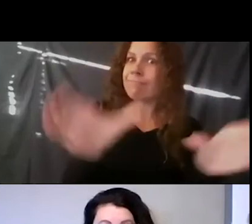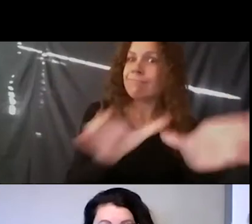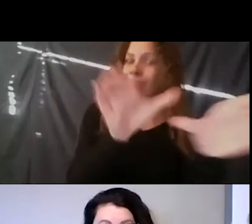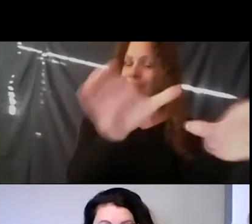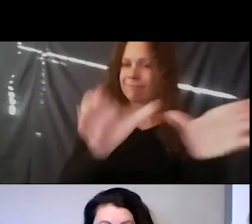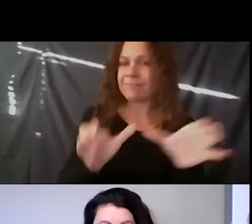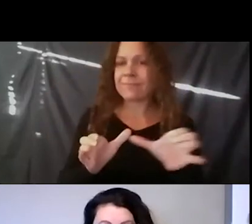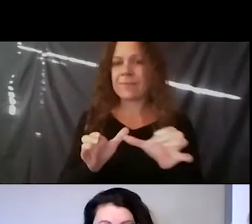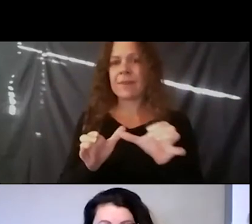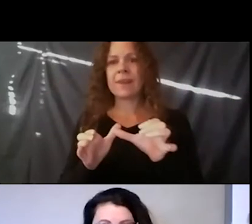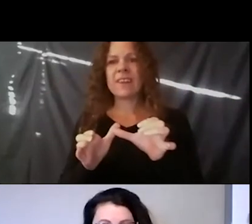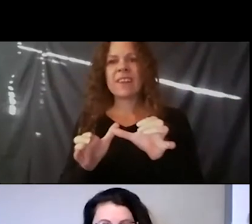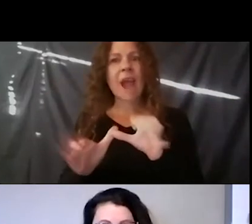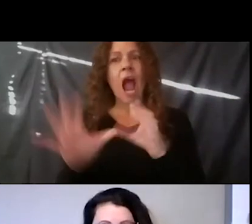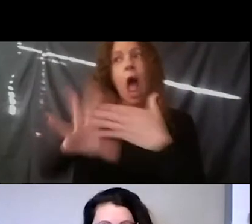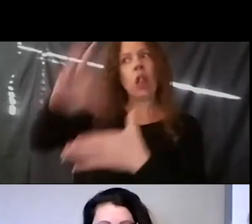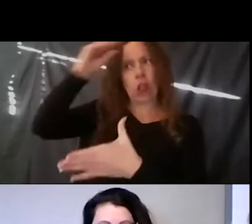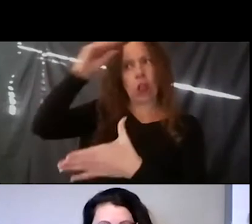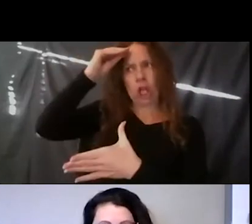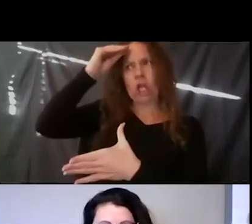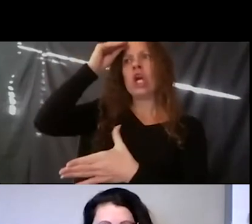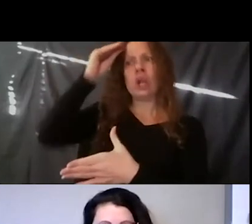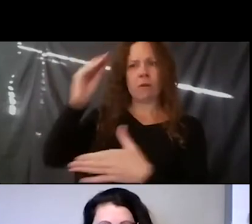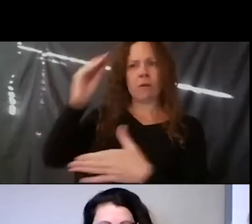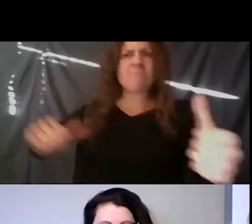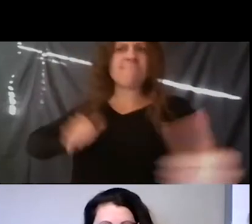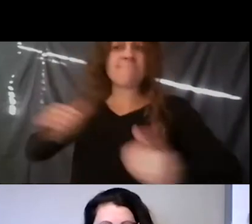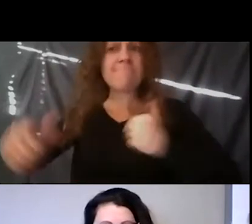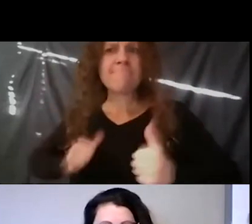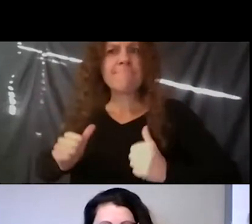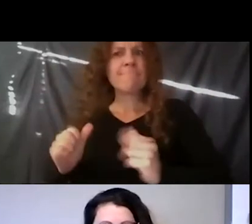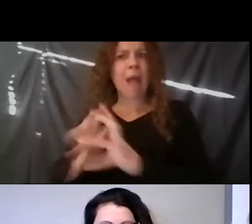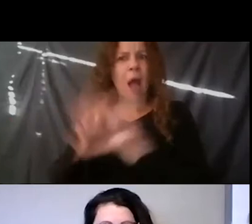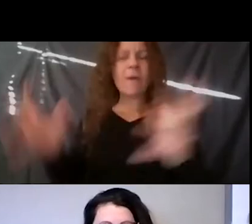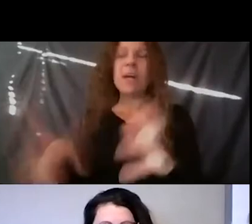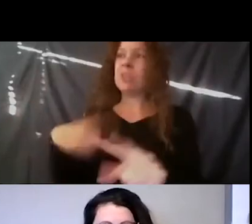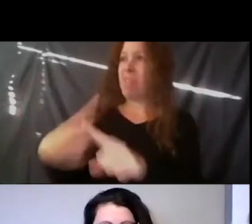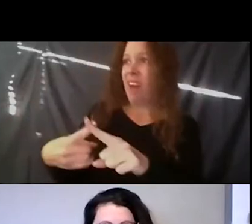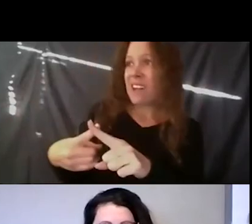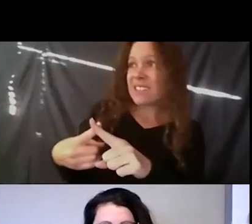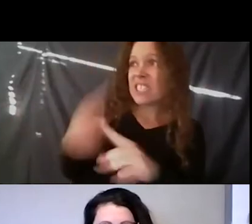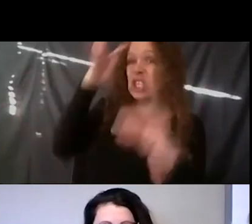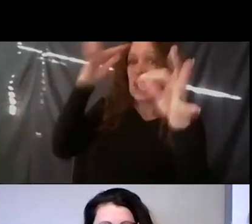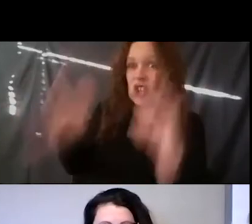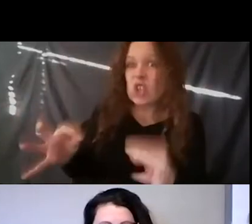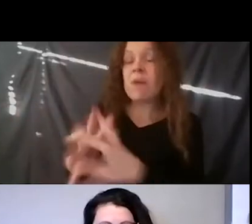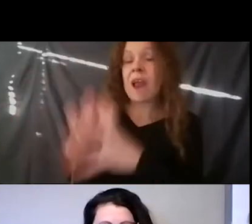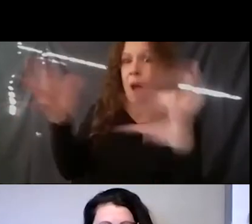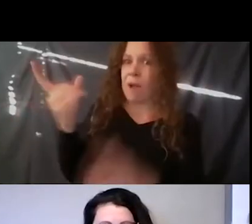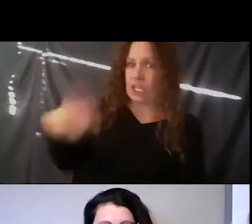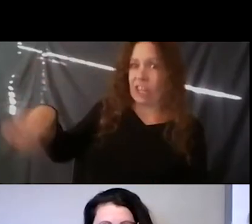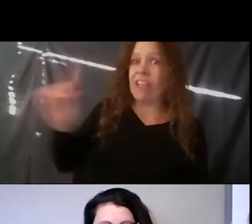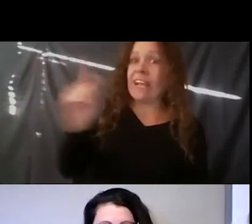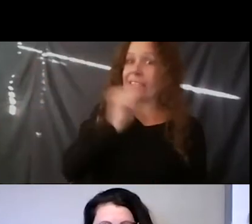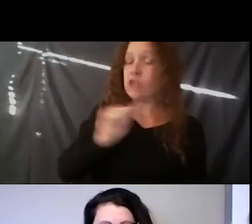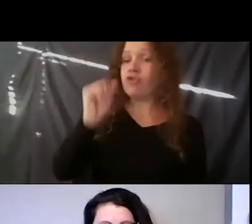the Unite Here people and how aggressive and how determined they are in